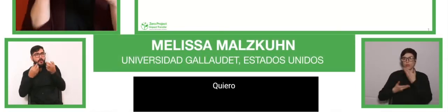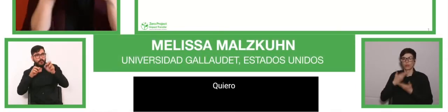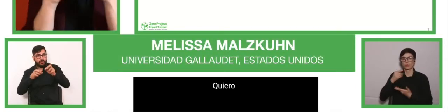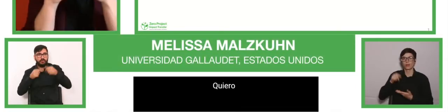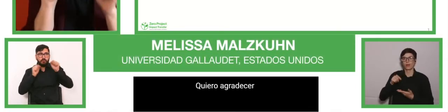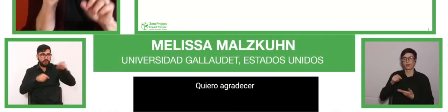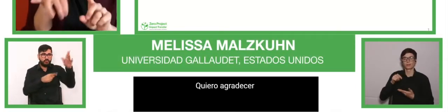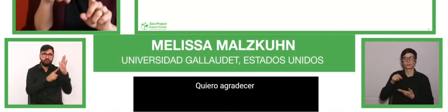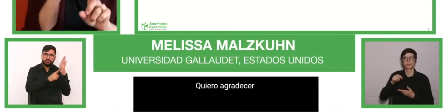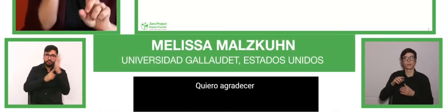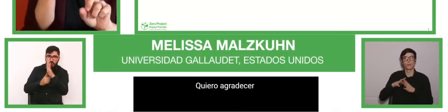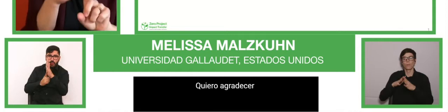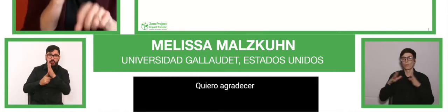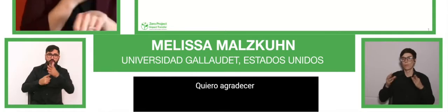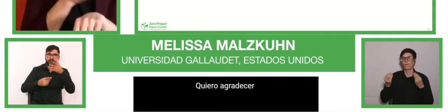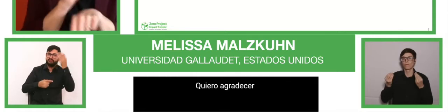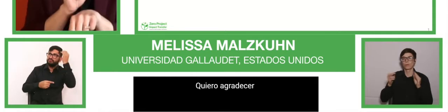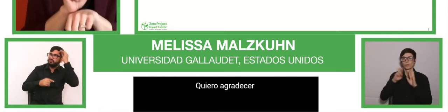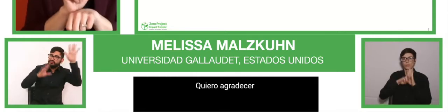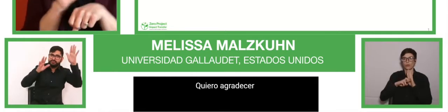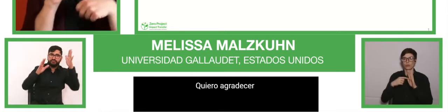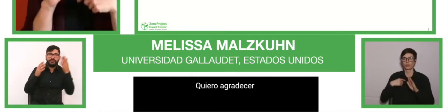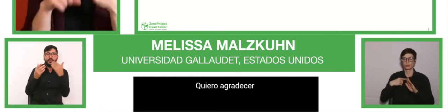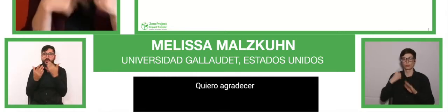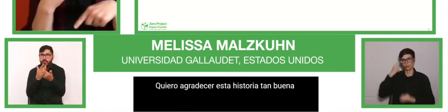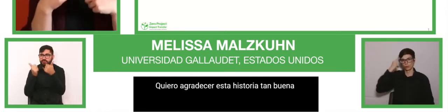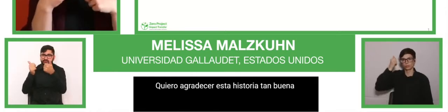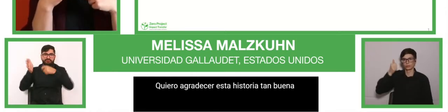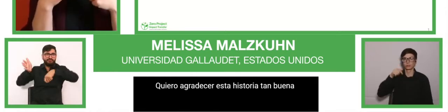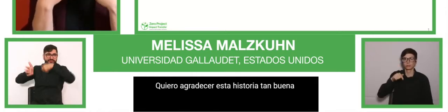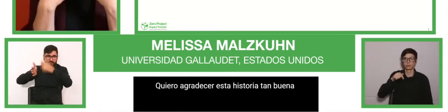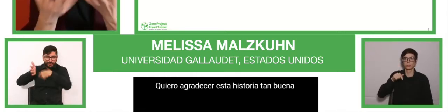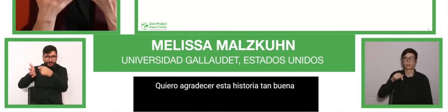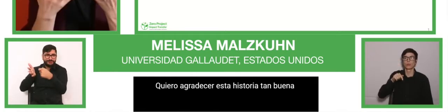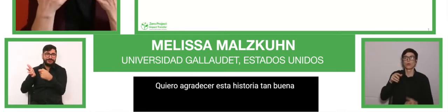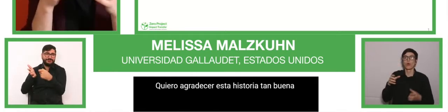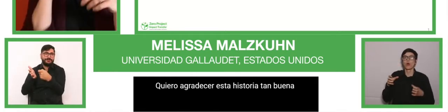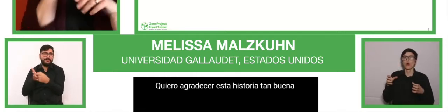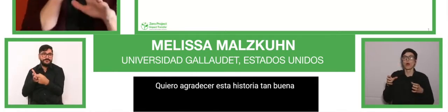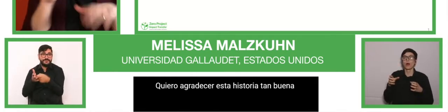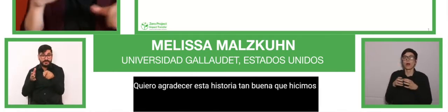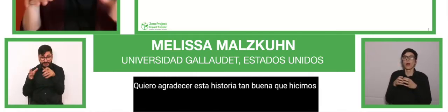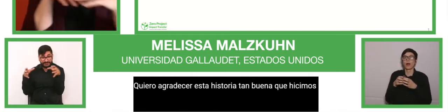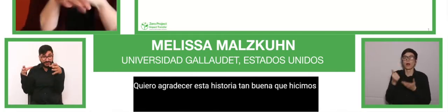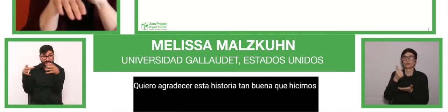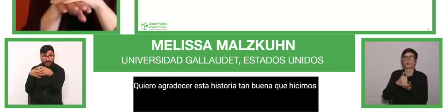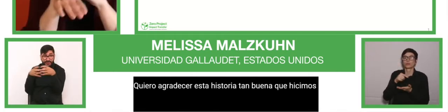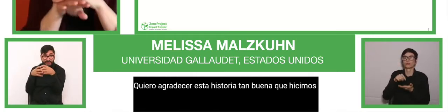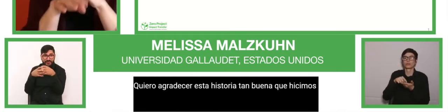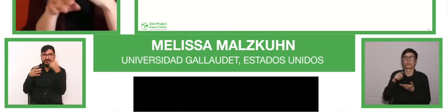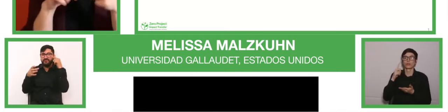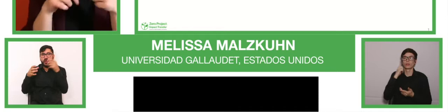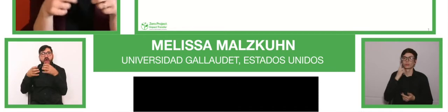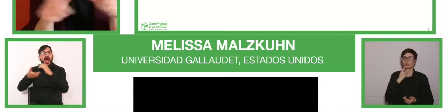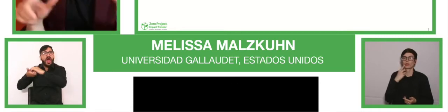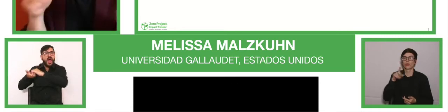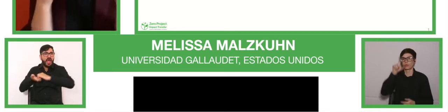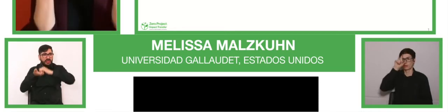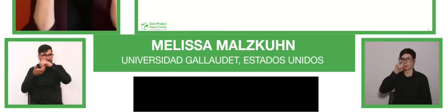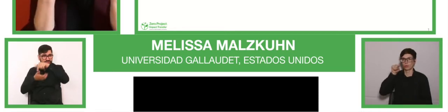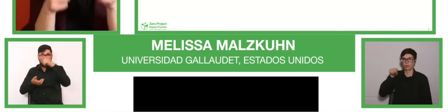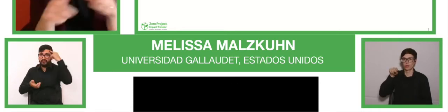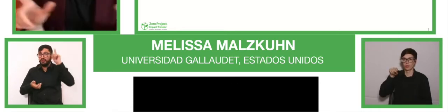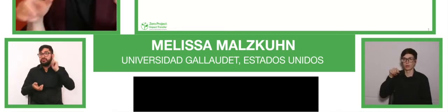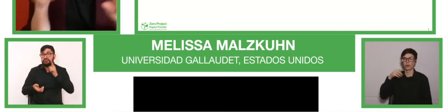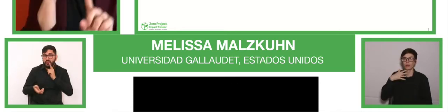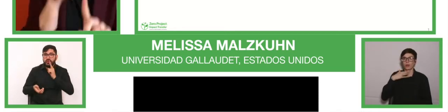the Deaf Association in Turkey. And I just wanted to say that really hits the nail on the head about our work and how we